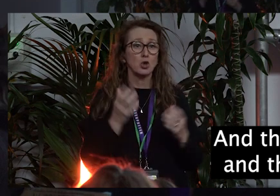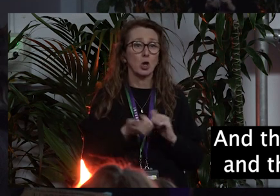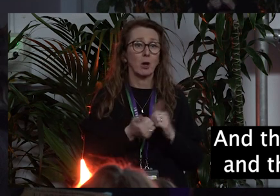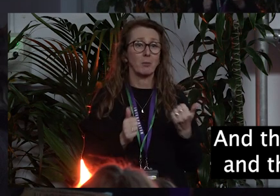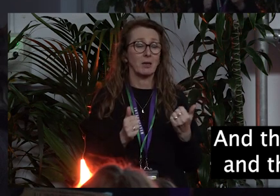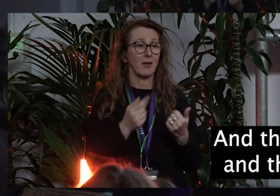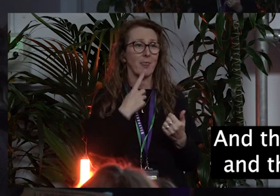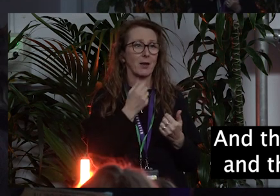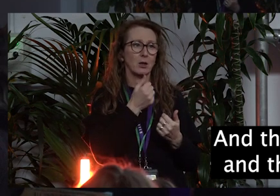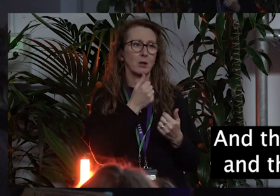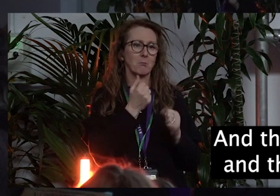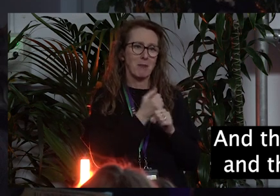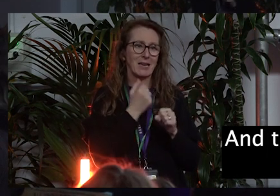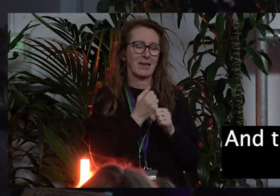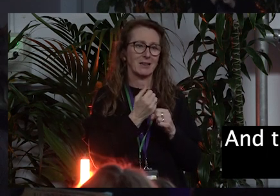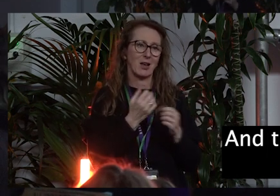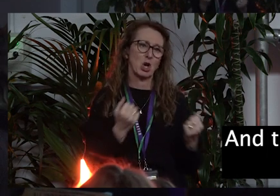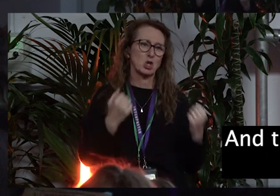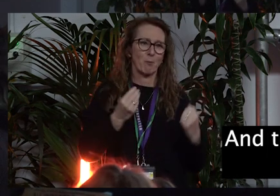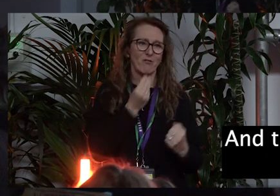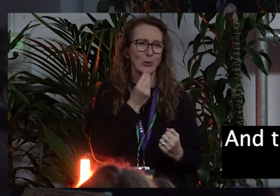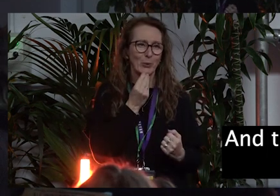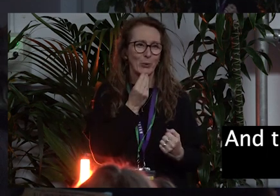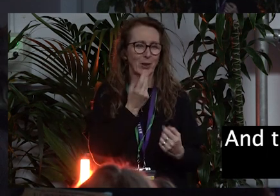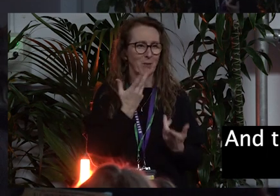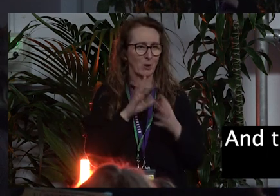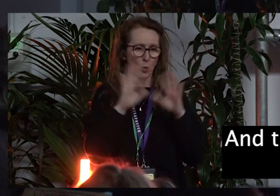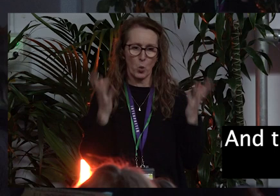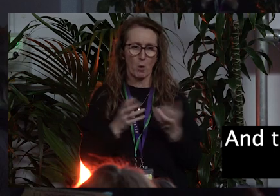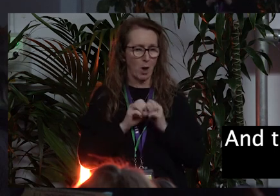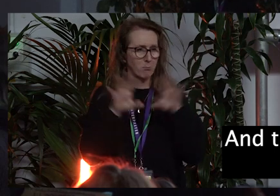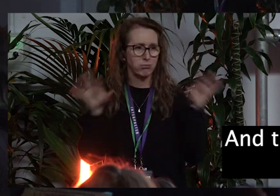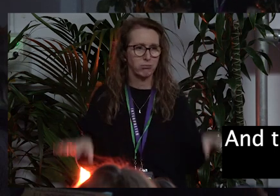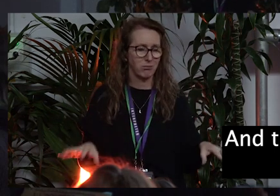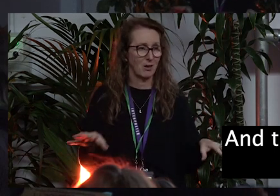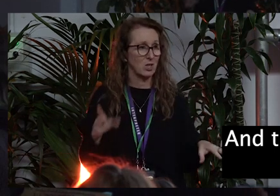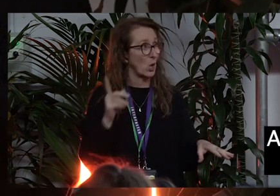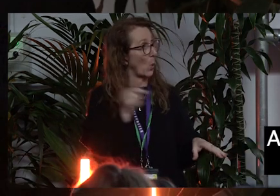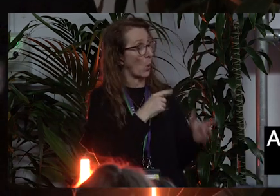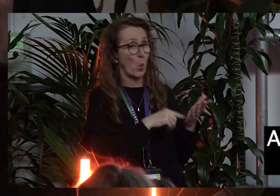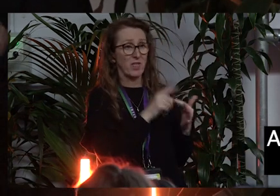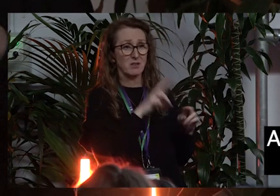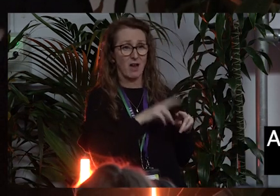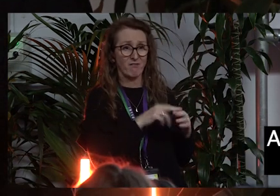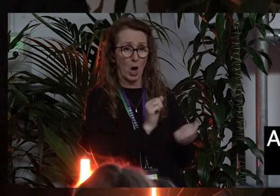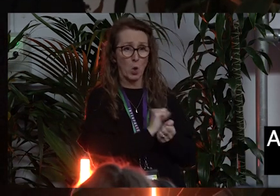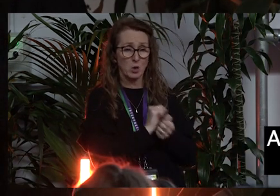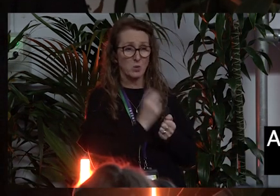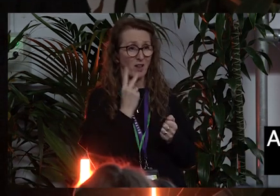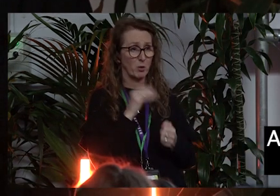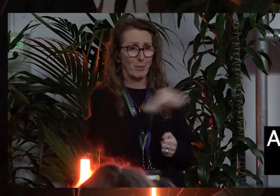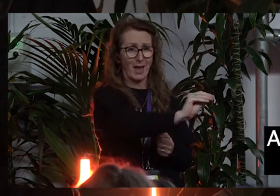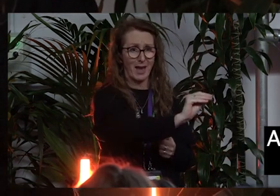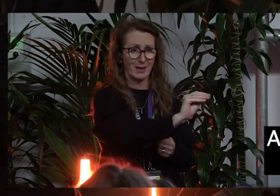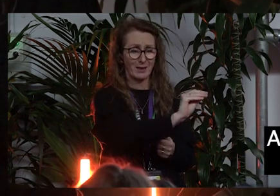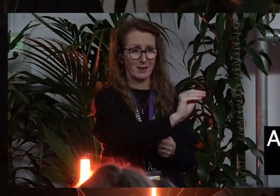make that superfood and they're going to sell it worldwide, and that will mean that all the teff owners have to pay them a royalty. Another really scary